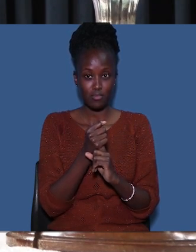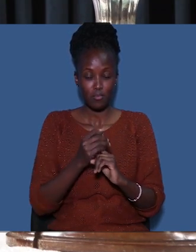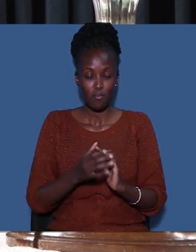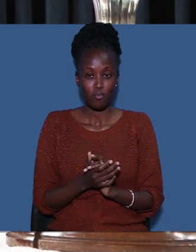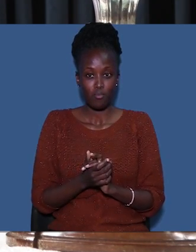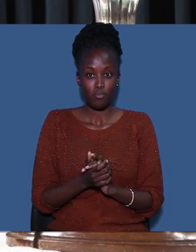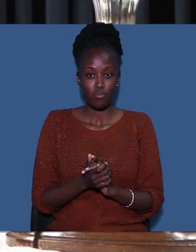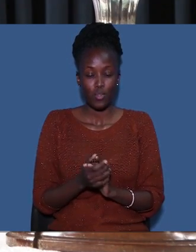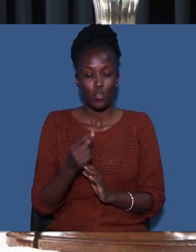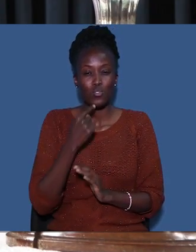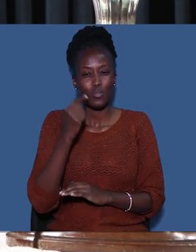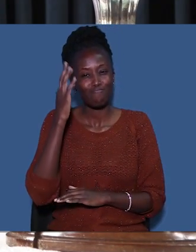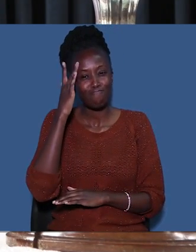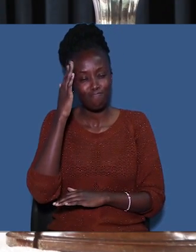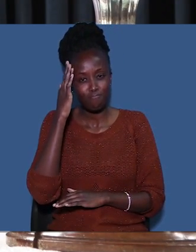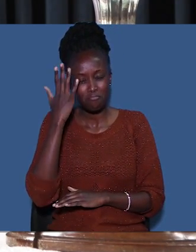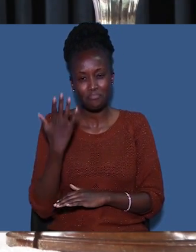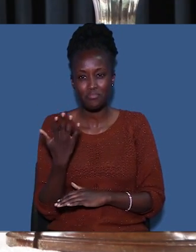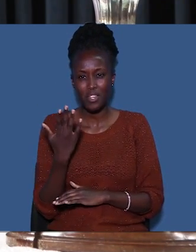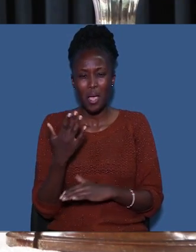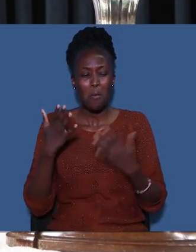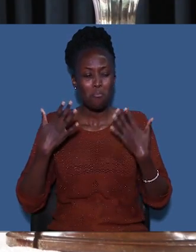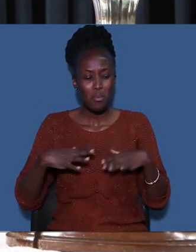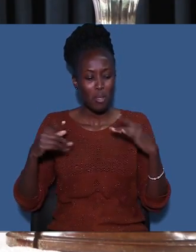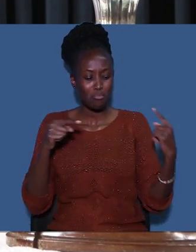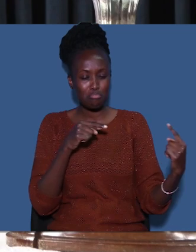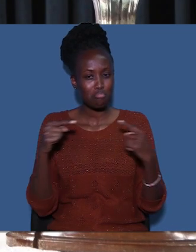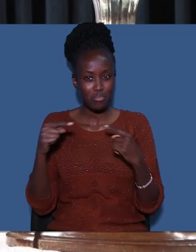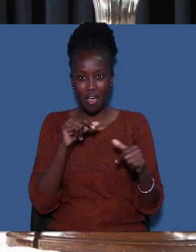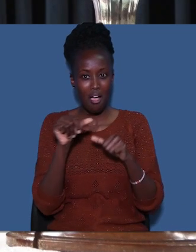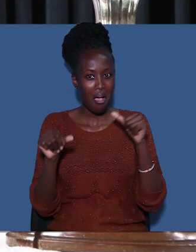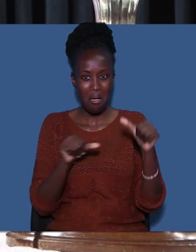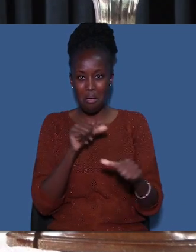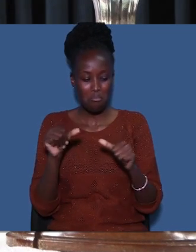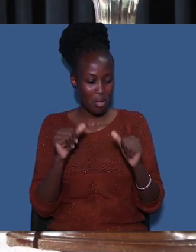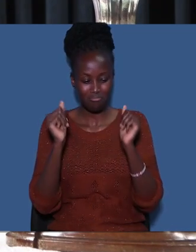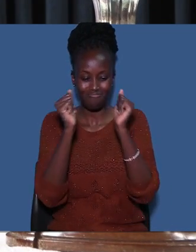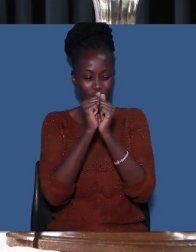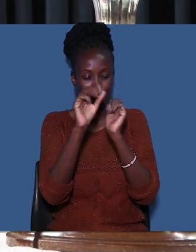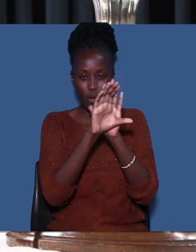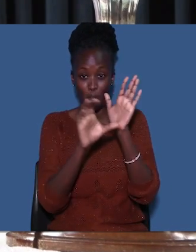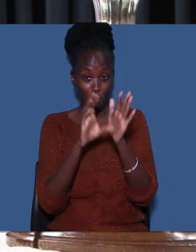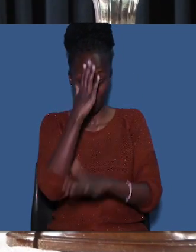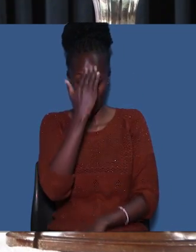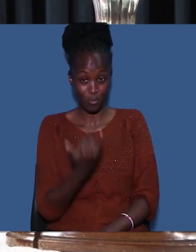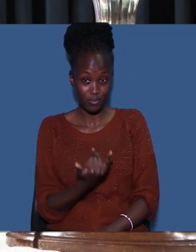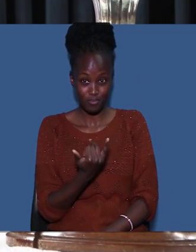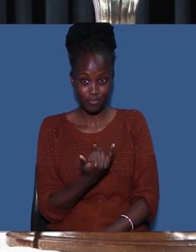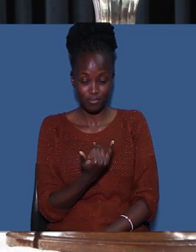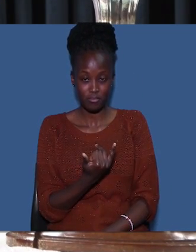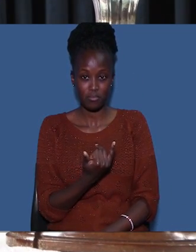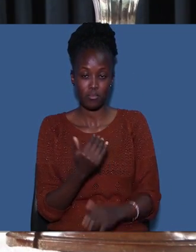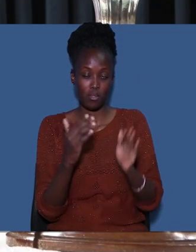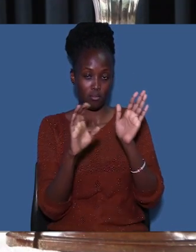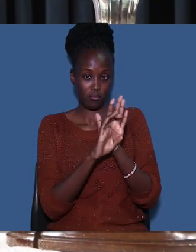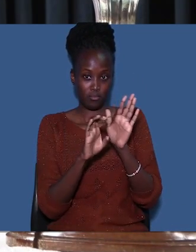One then wonders why there would even be a debate about us acknowledging and upholding the Ten Commandments. To start